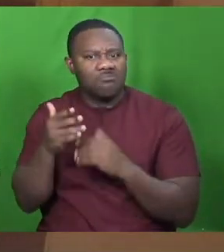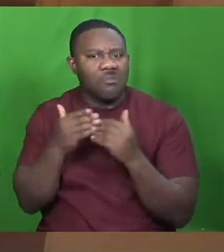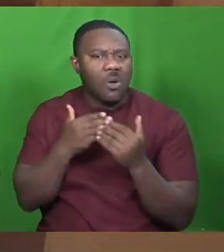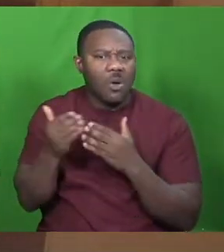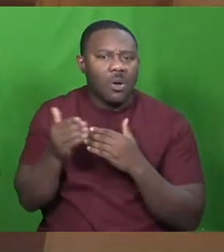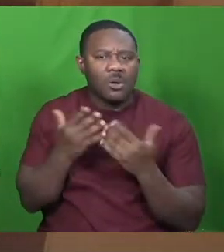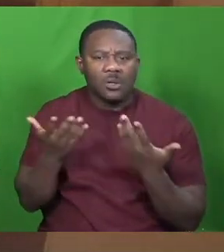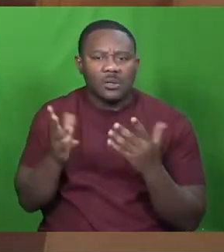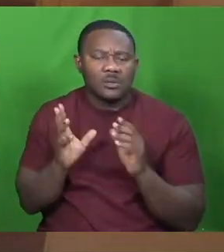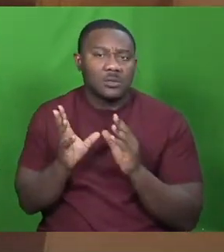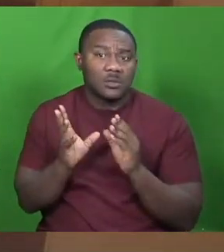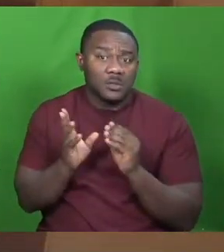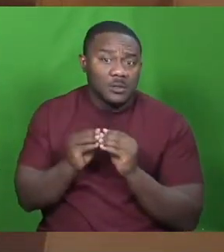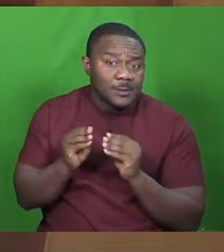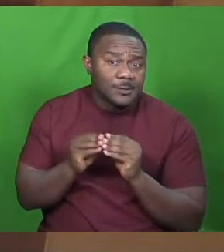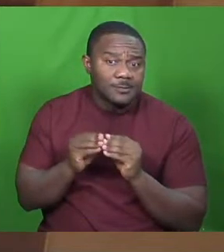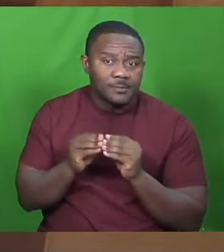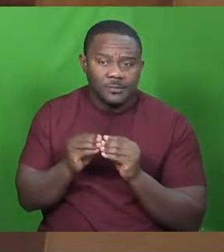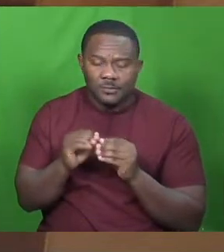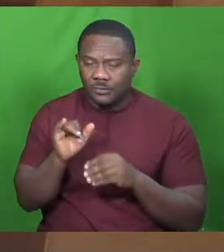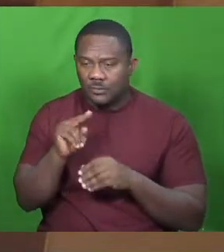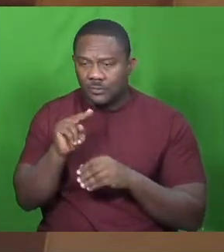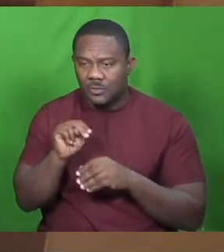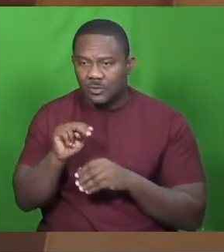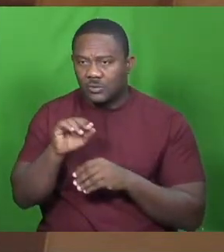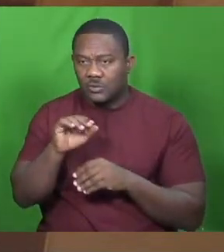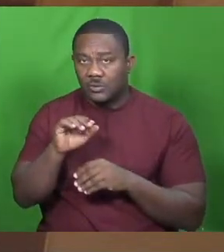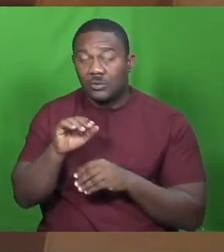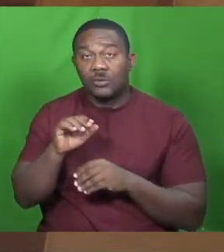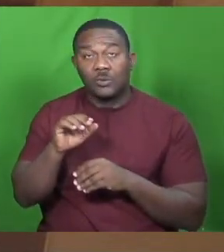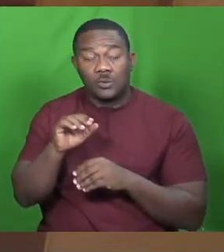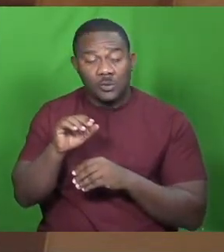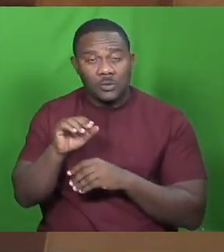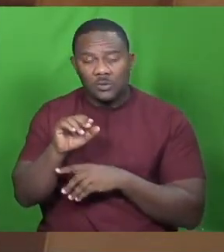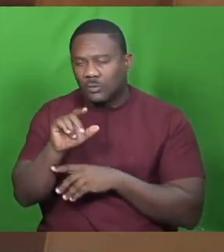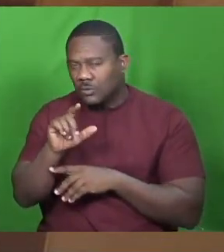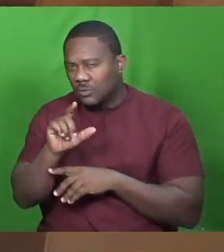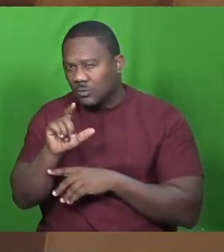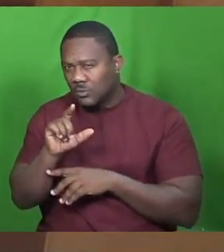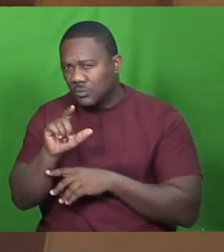of June 2014 at Malabo, Equatorial Guinea.